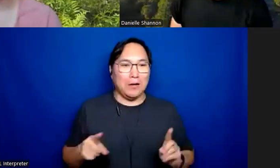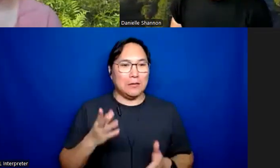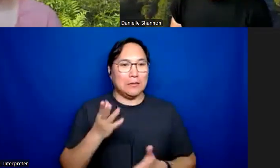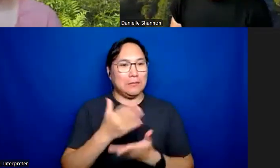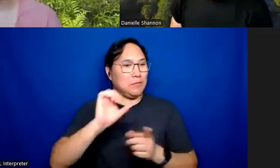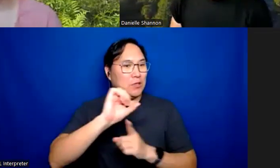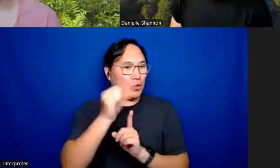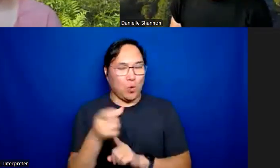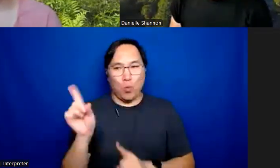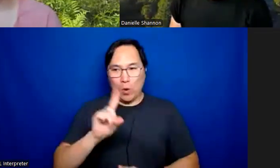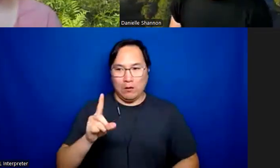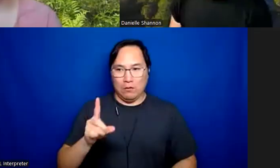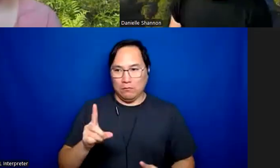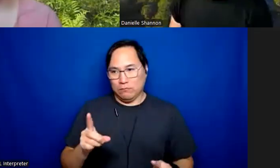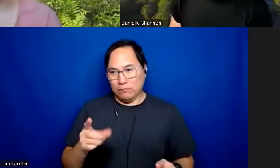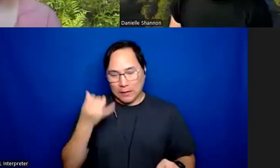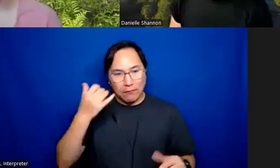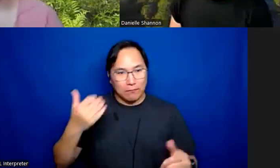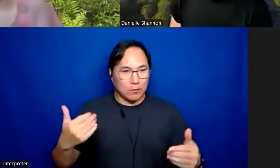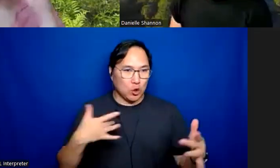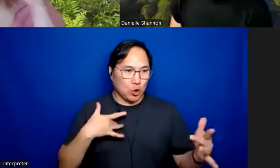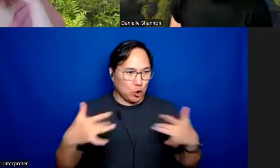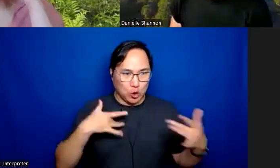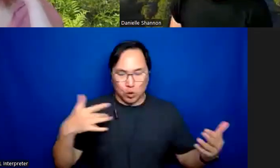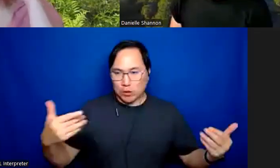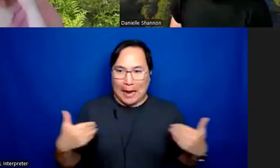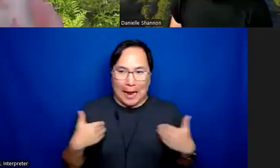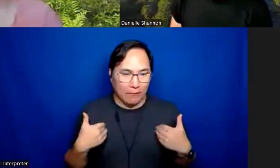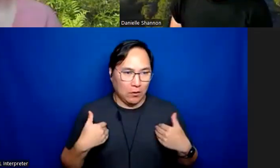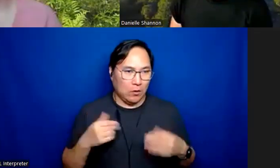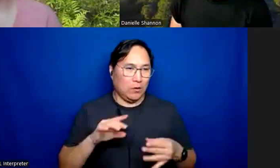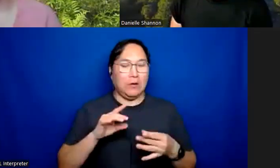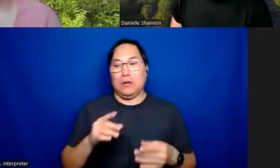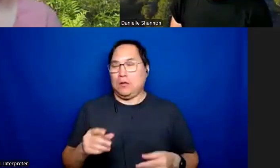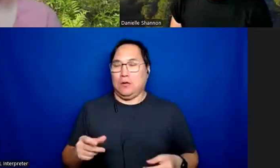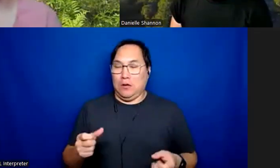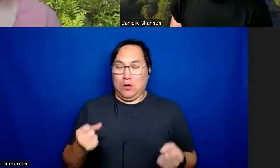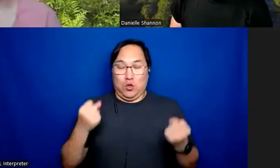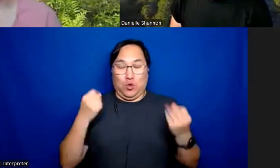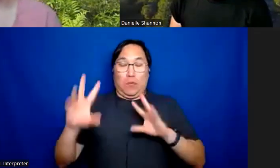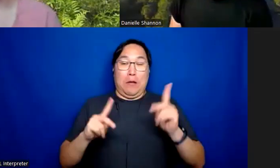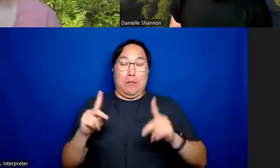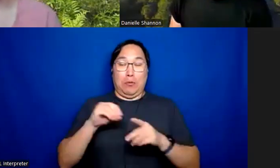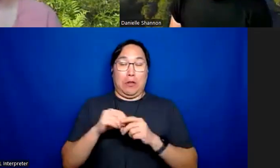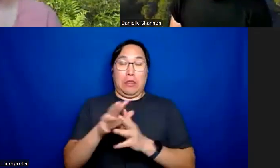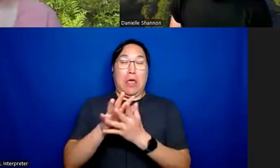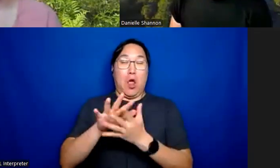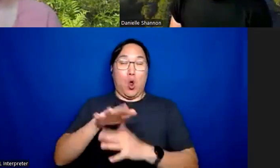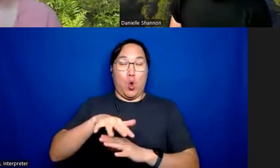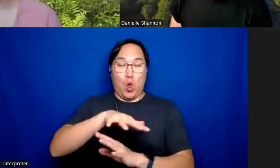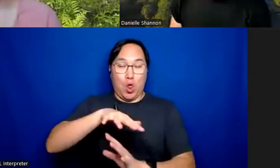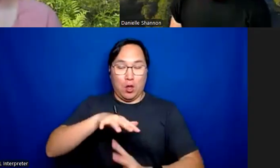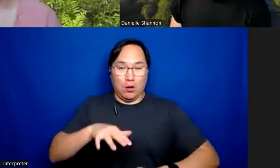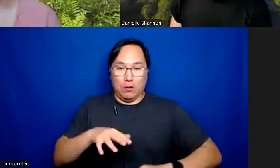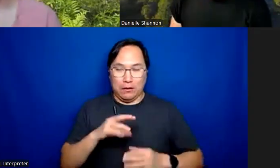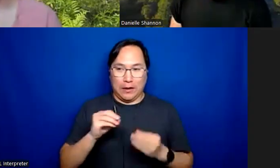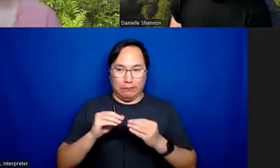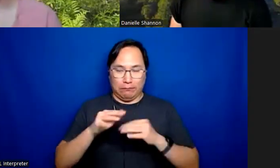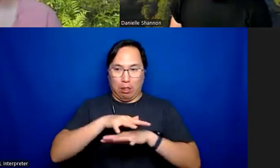are concerns about, the impact of having too many people in a particular area and how that